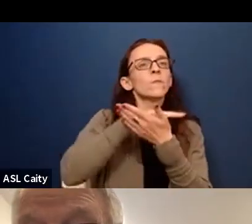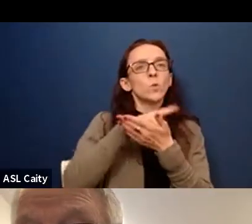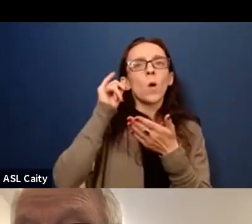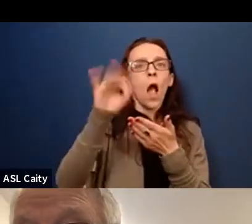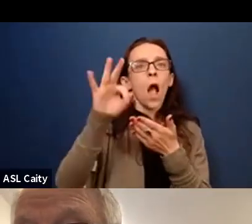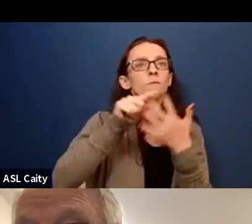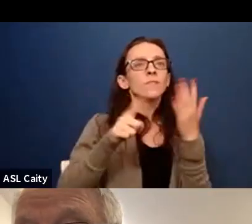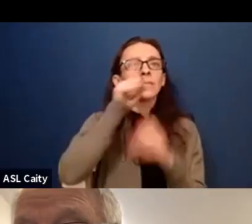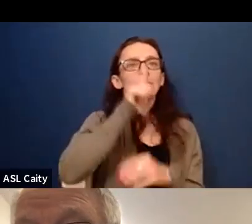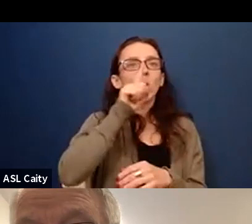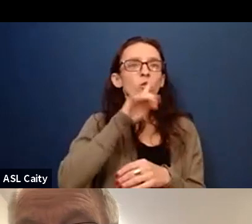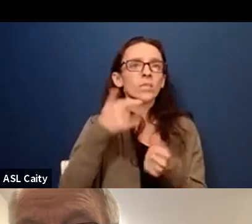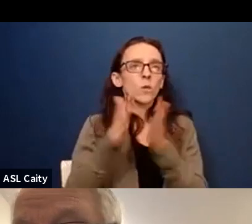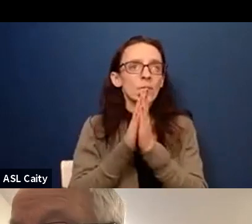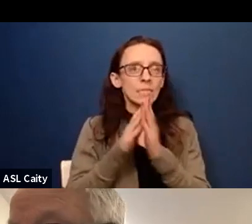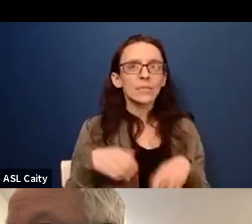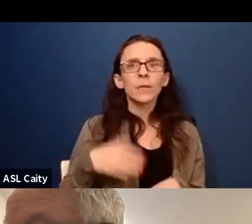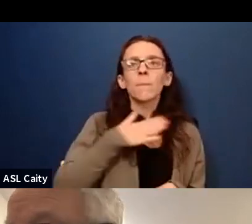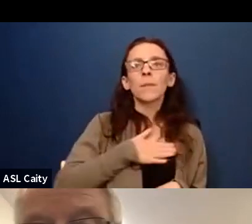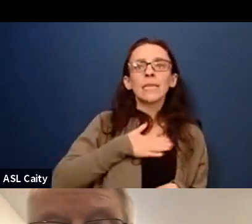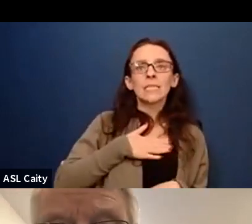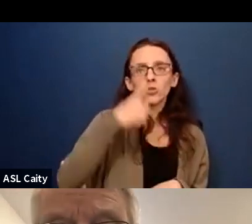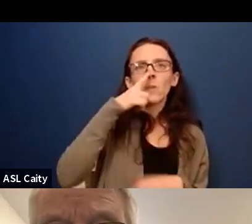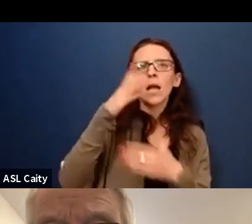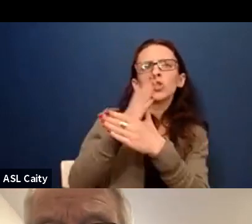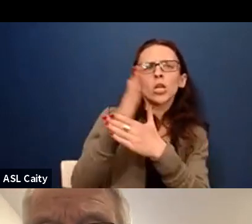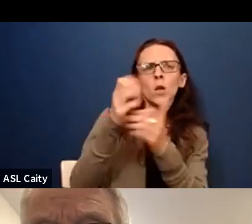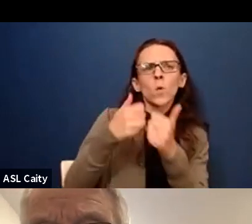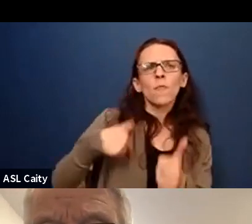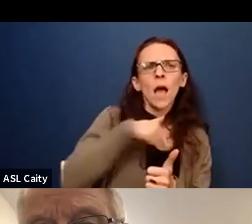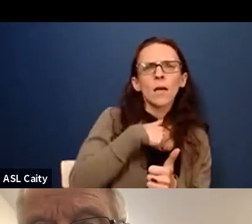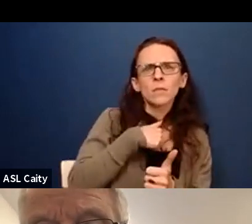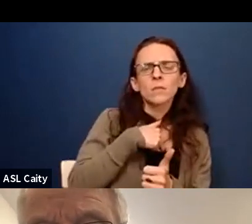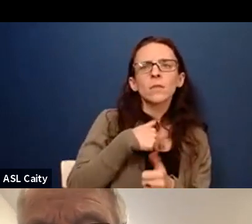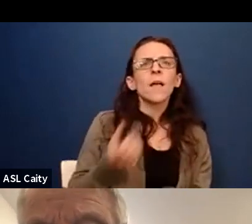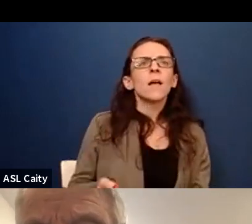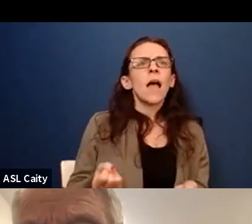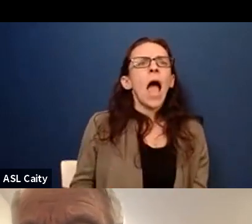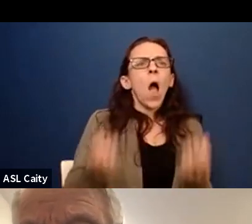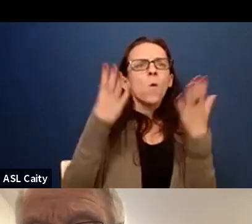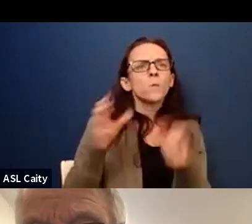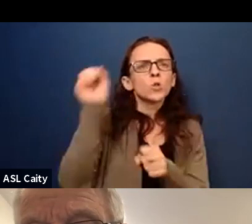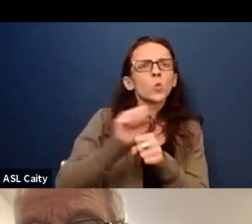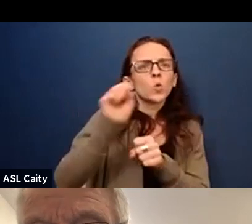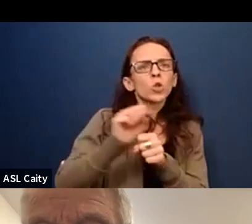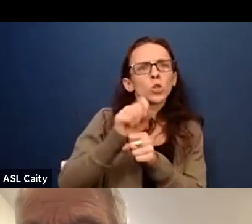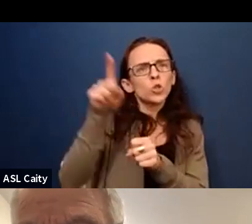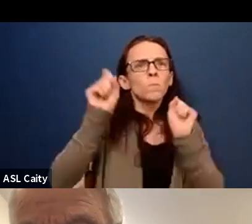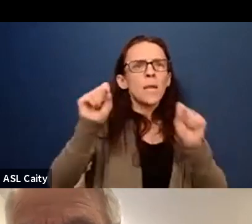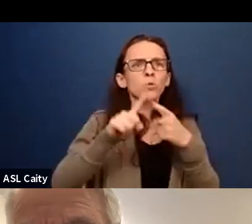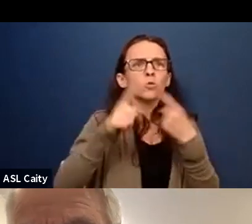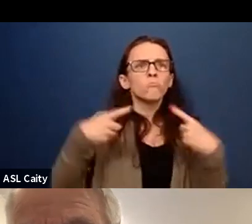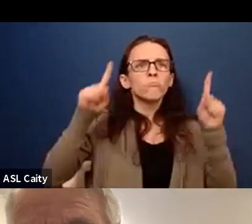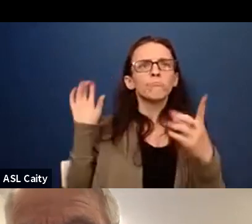requested. May I ask you to share with us the amount of work that you've been able to